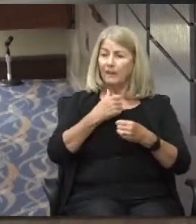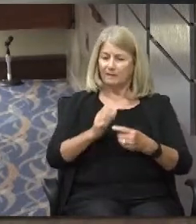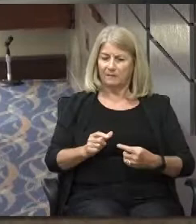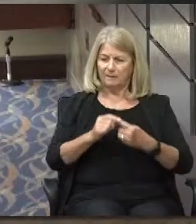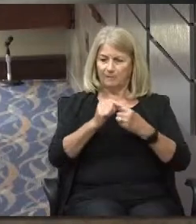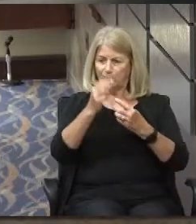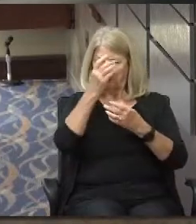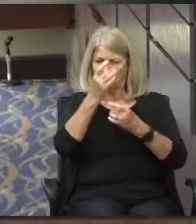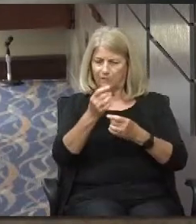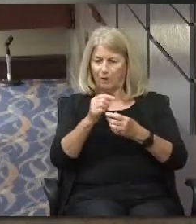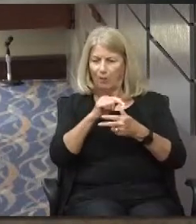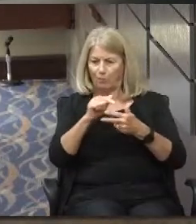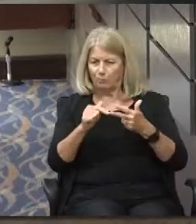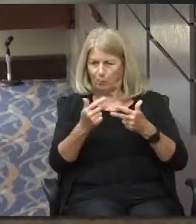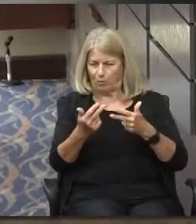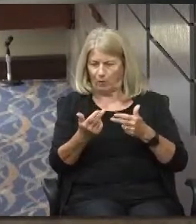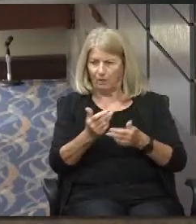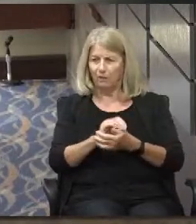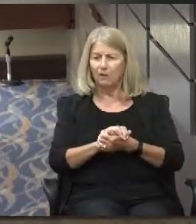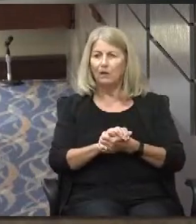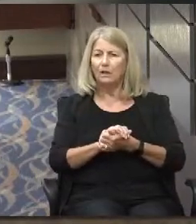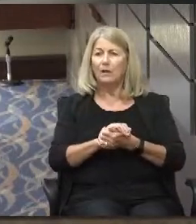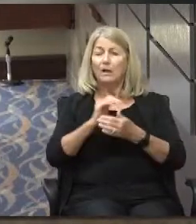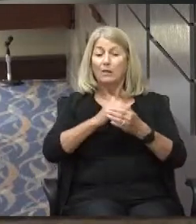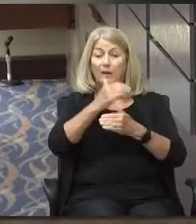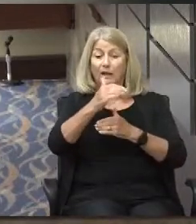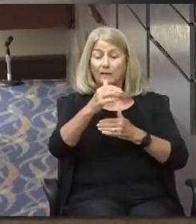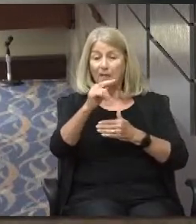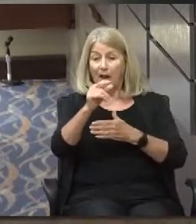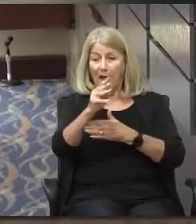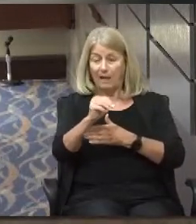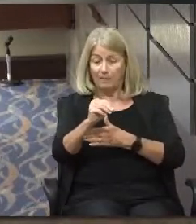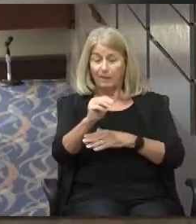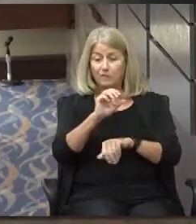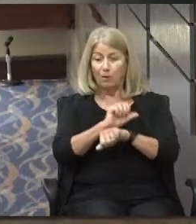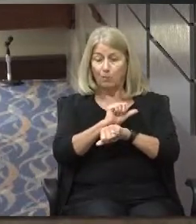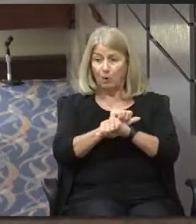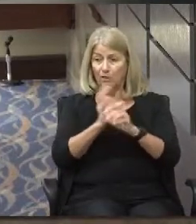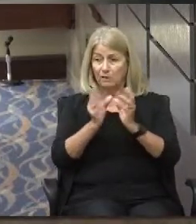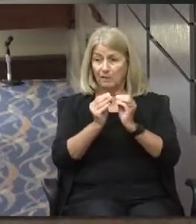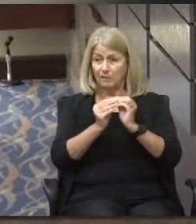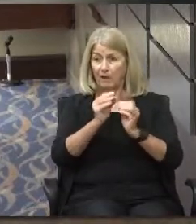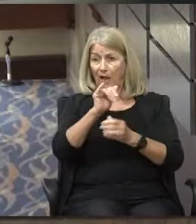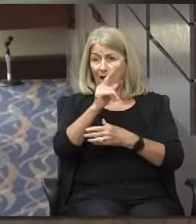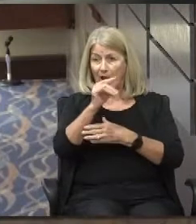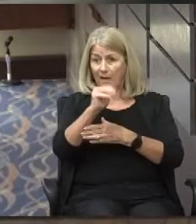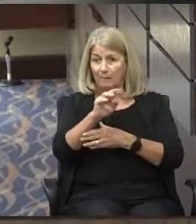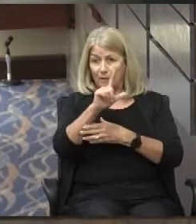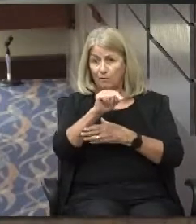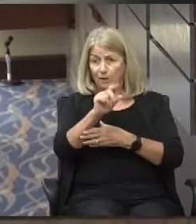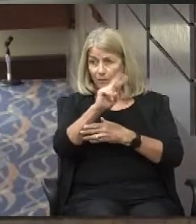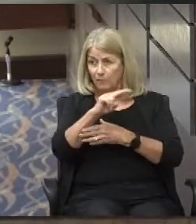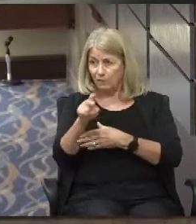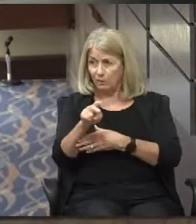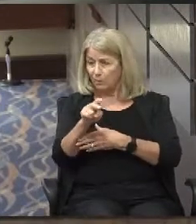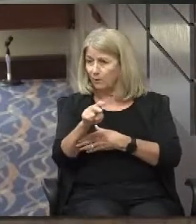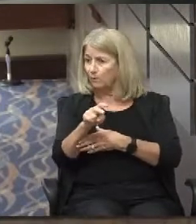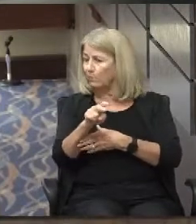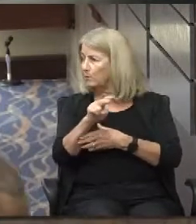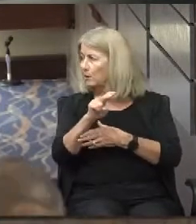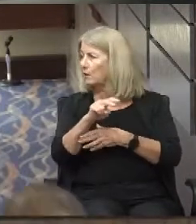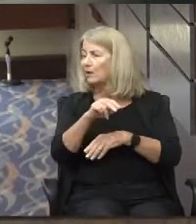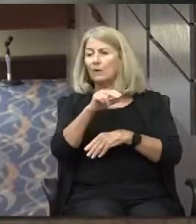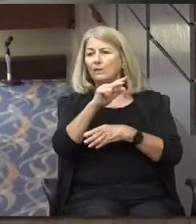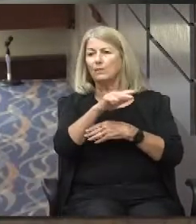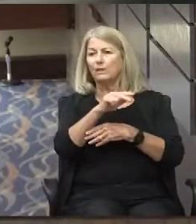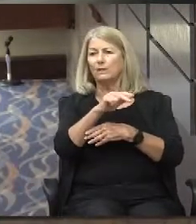those items. And the next item on the agenda is the work session, item 2022-747 through 750. Bradley, would you please introduce